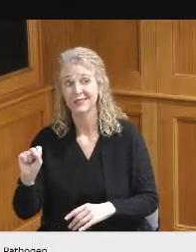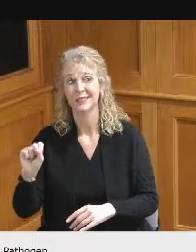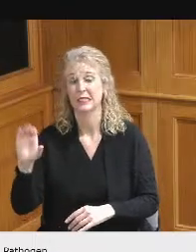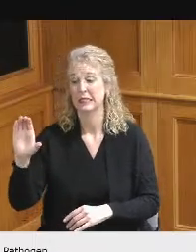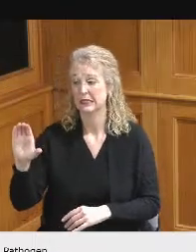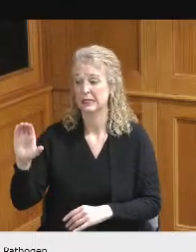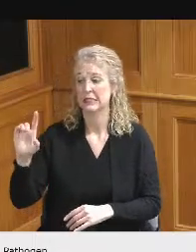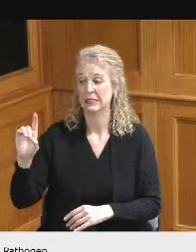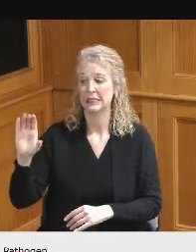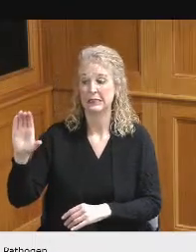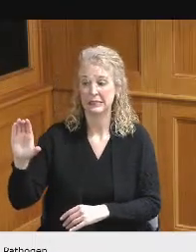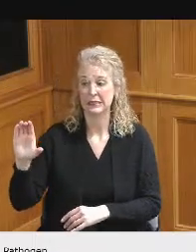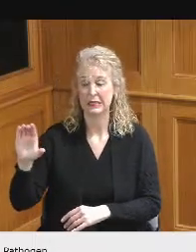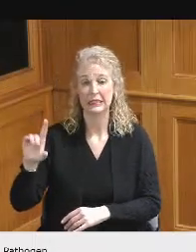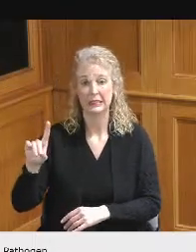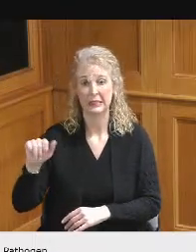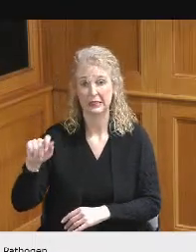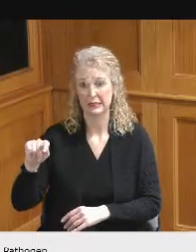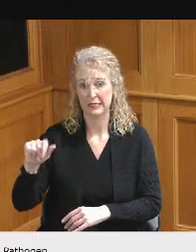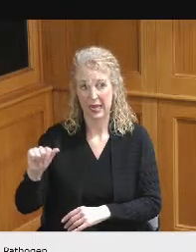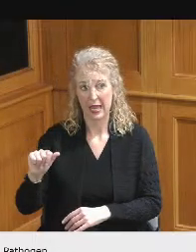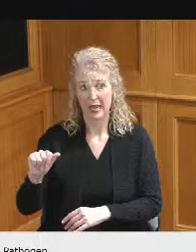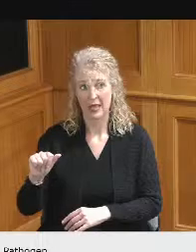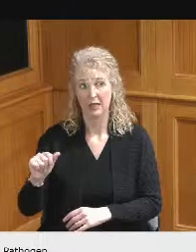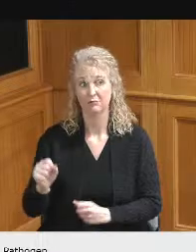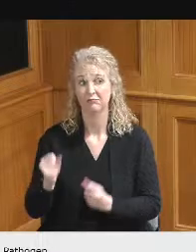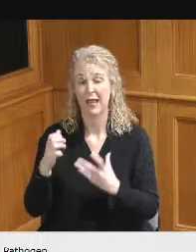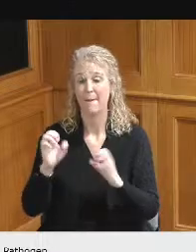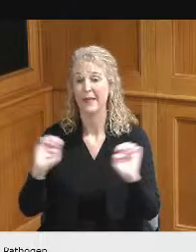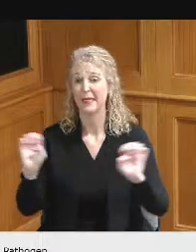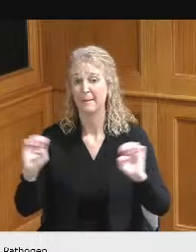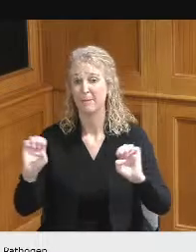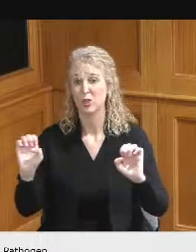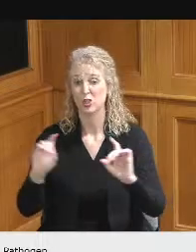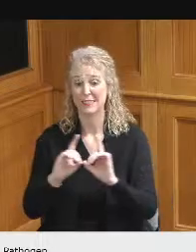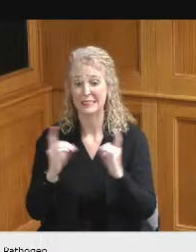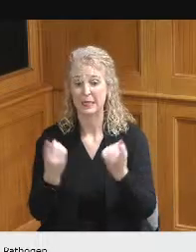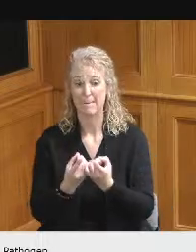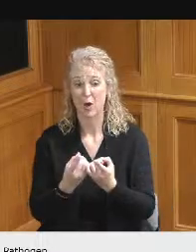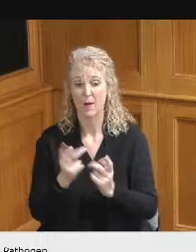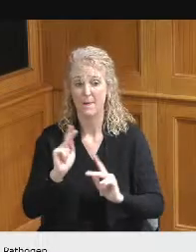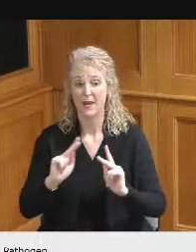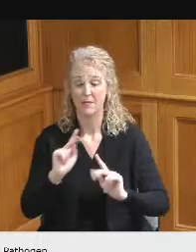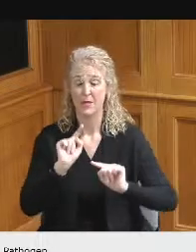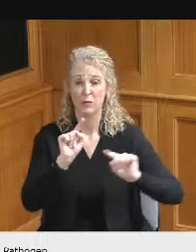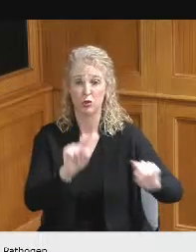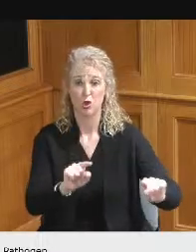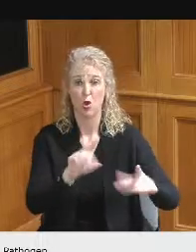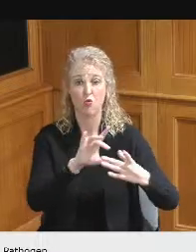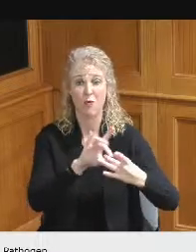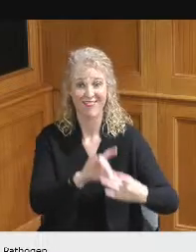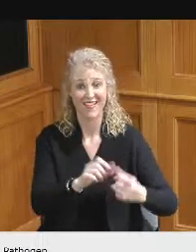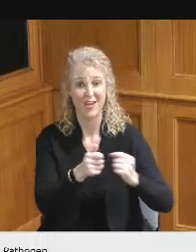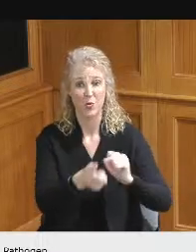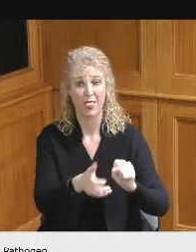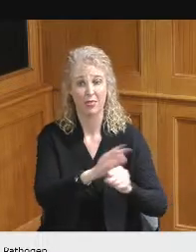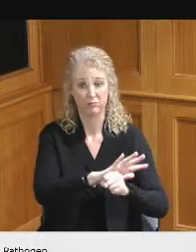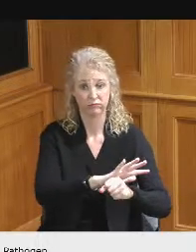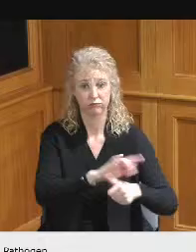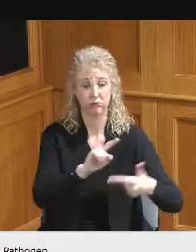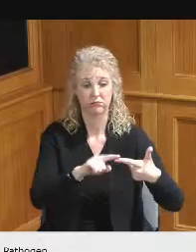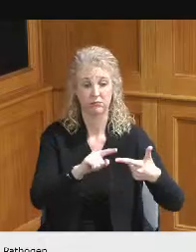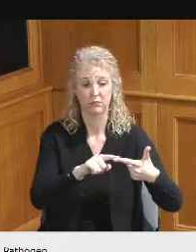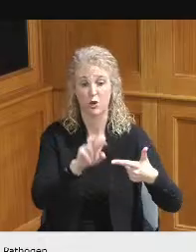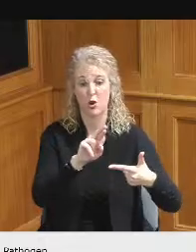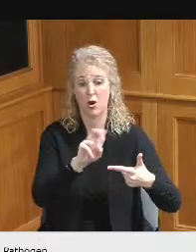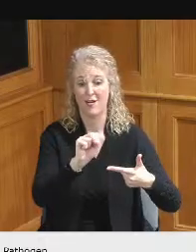CDC on the percentage of emergency department visits for COVID-19, influenza, and RSV. And